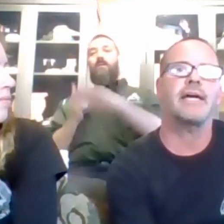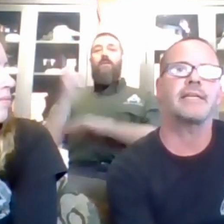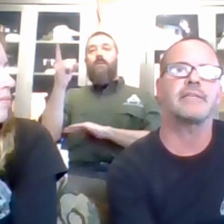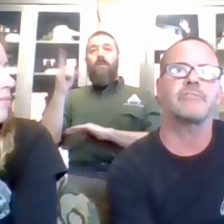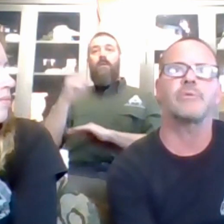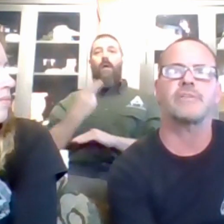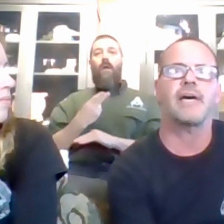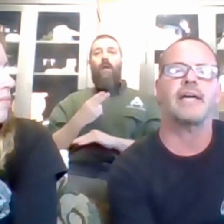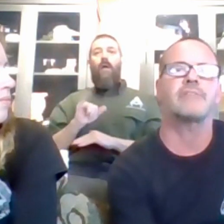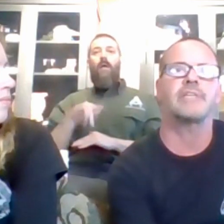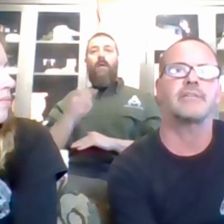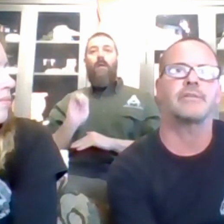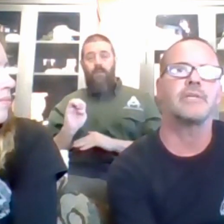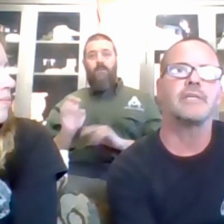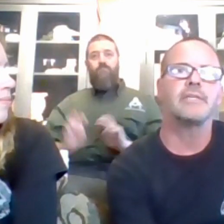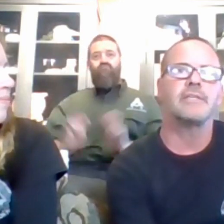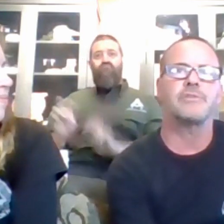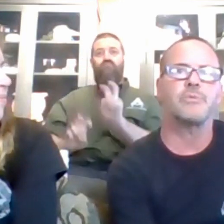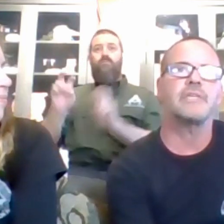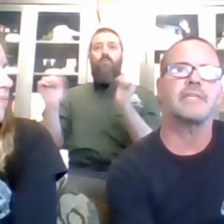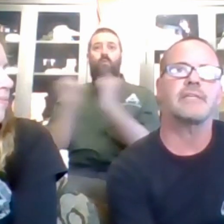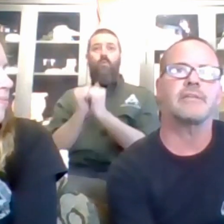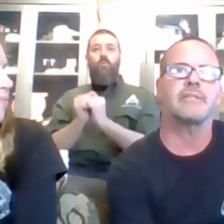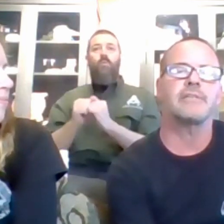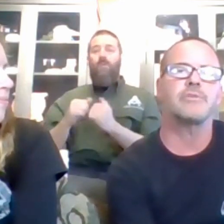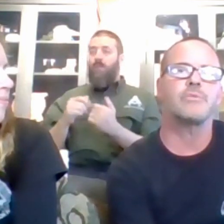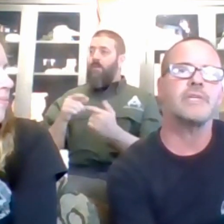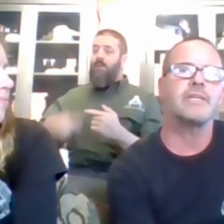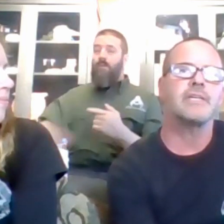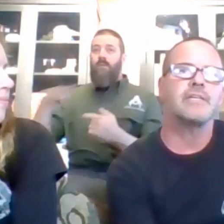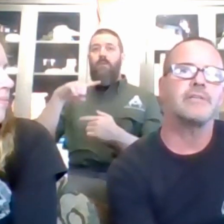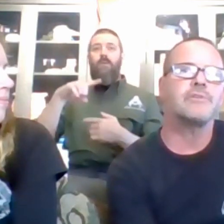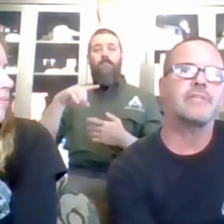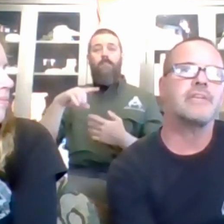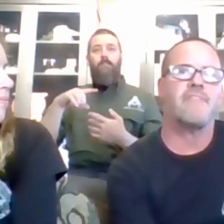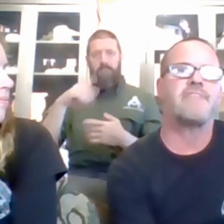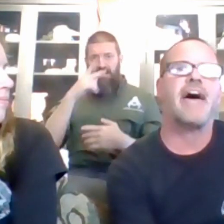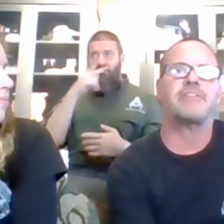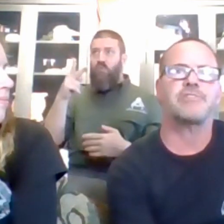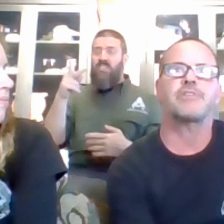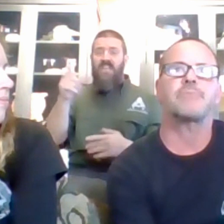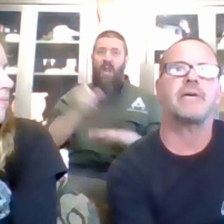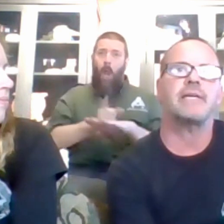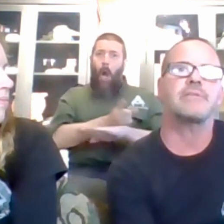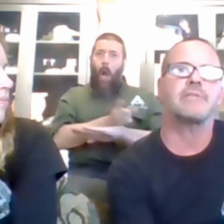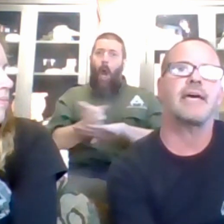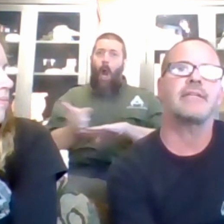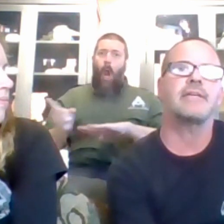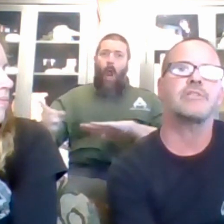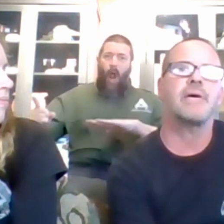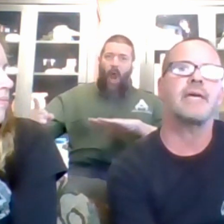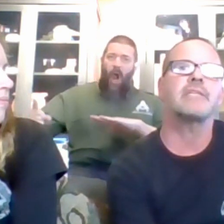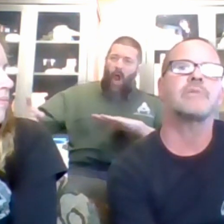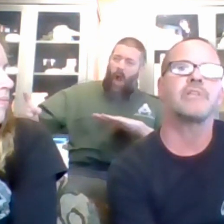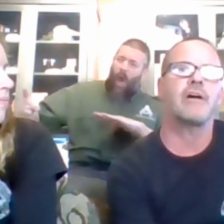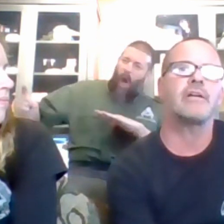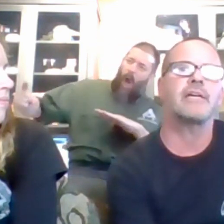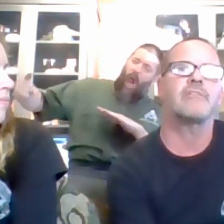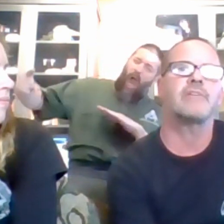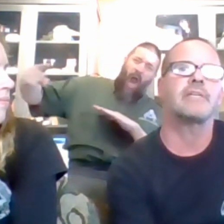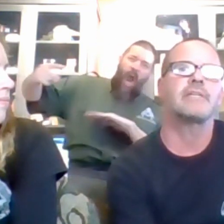talking about being on top of the hill here on the hike. And if you watch the hike video earlier this week, you'll see that's